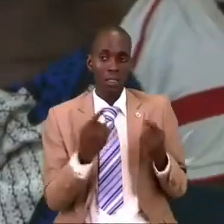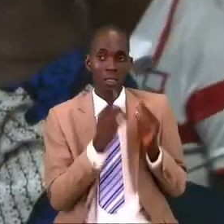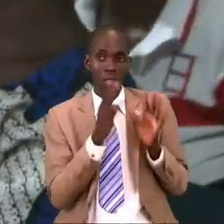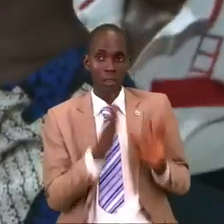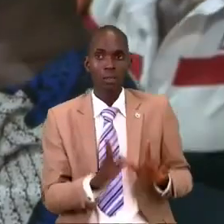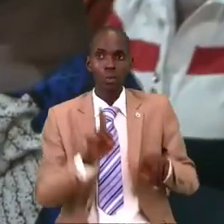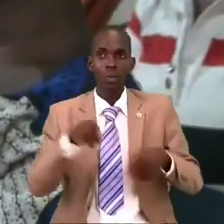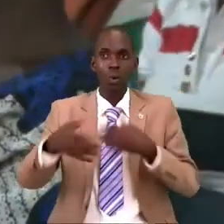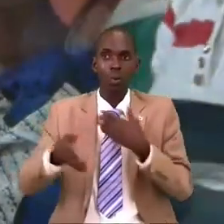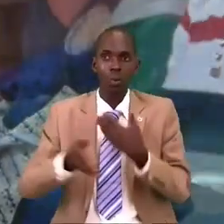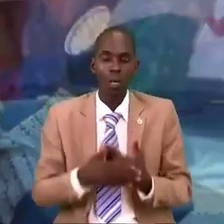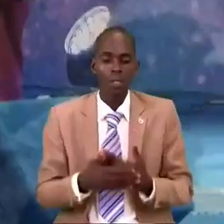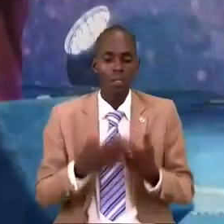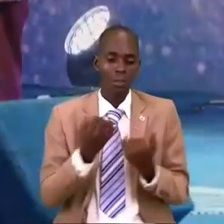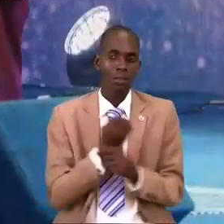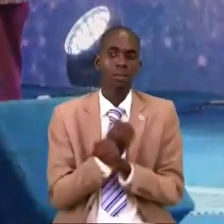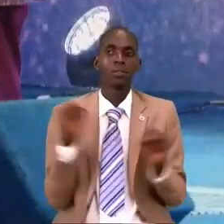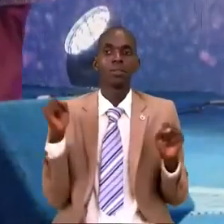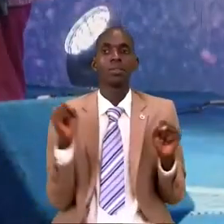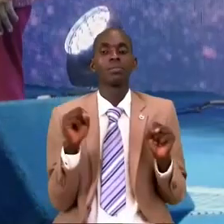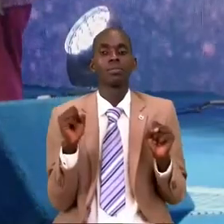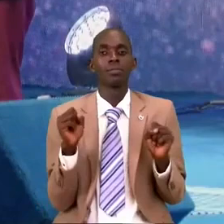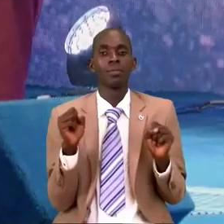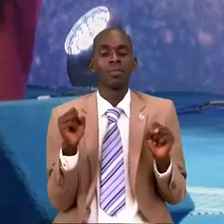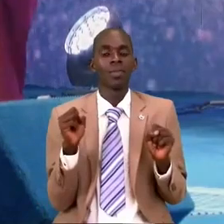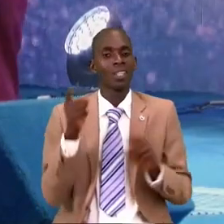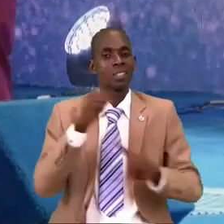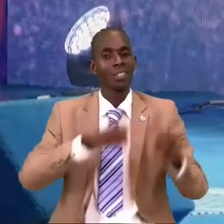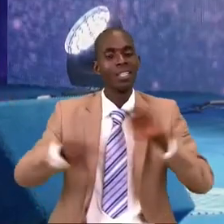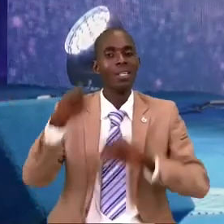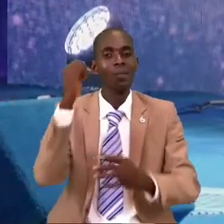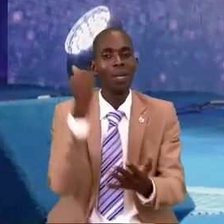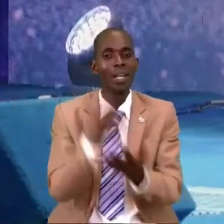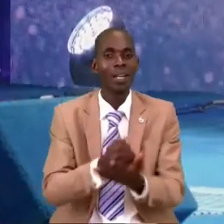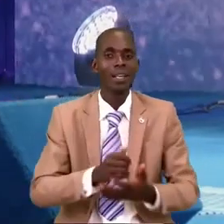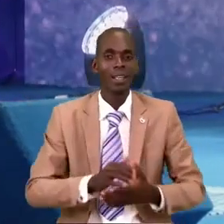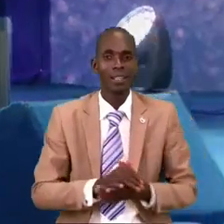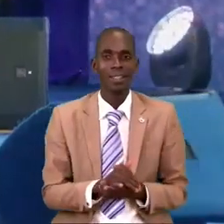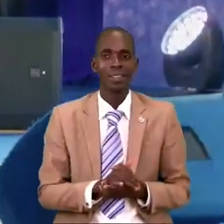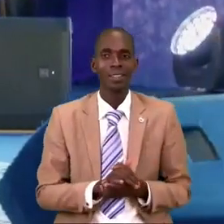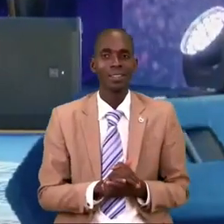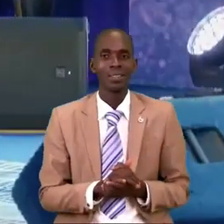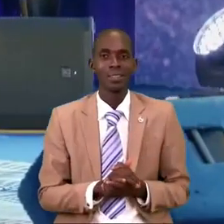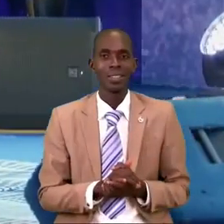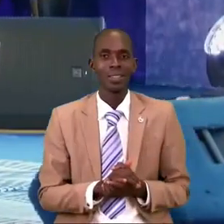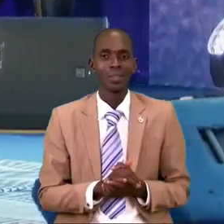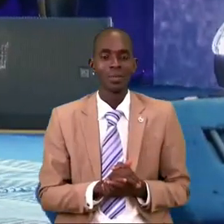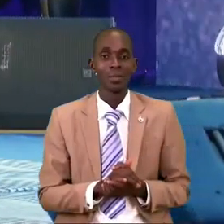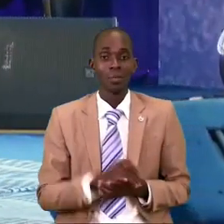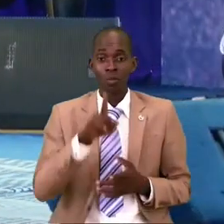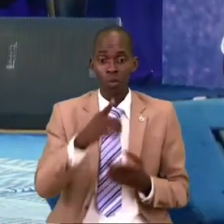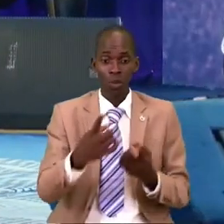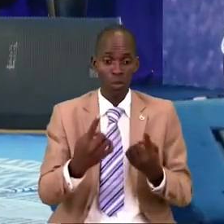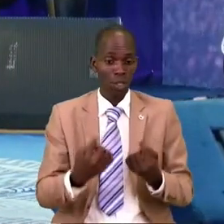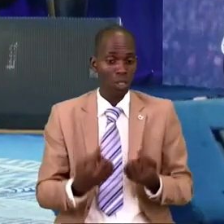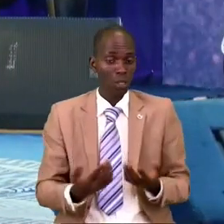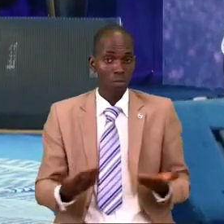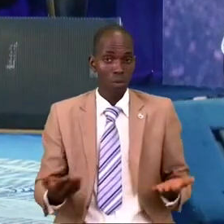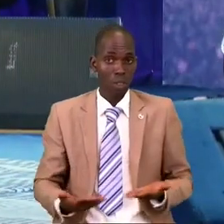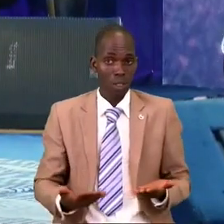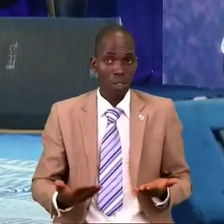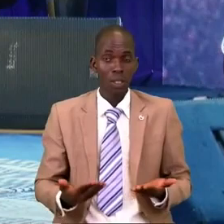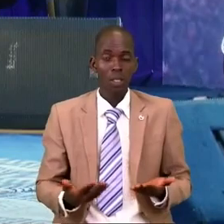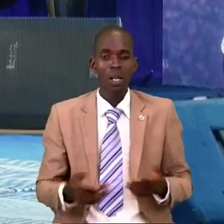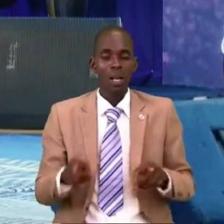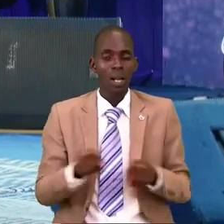You came in a hardened sinner, you come out as a holy saint.